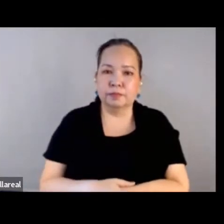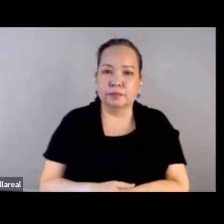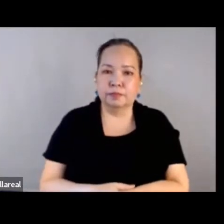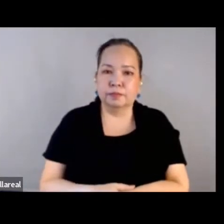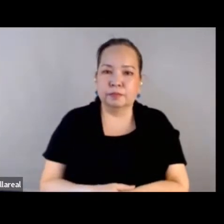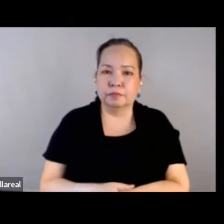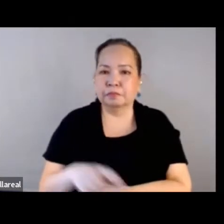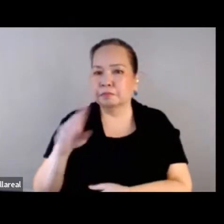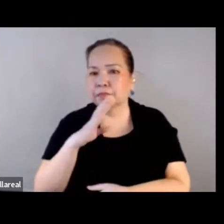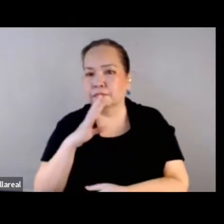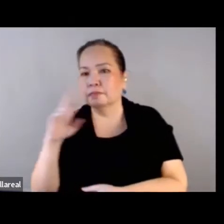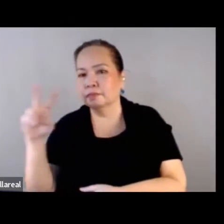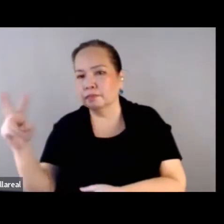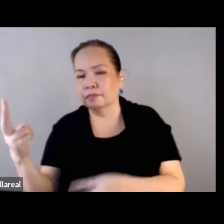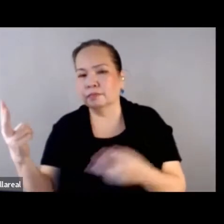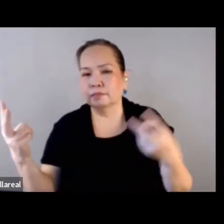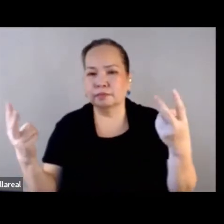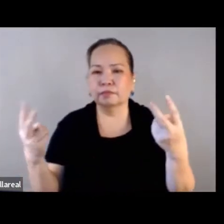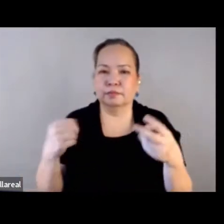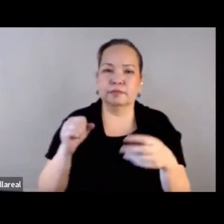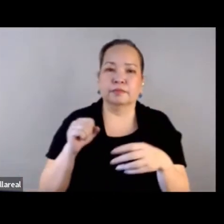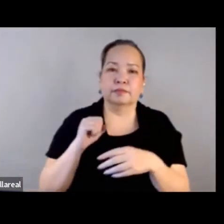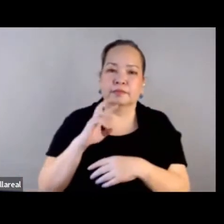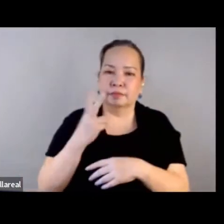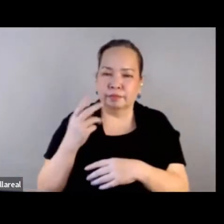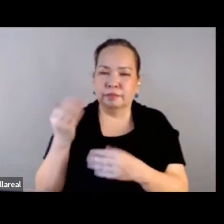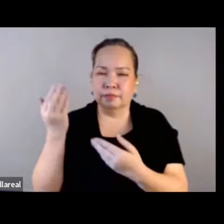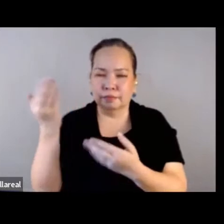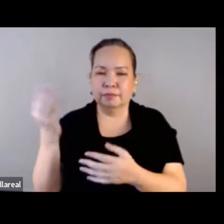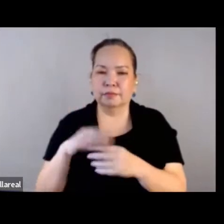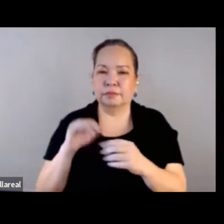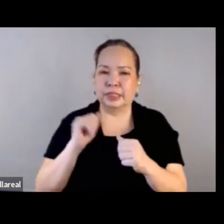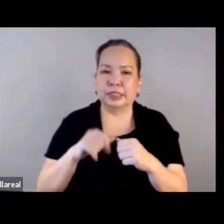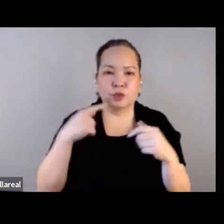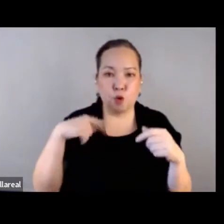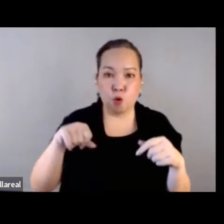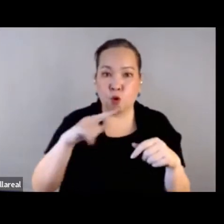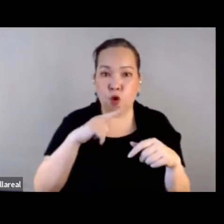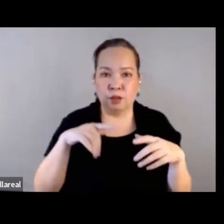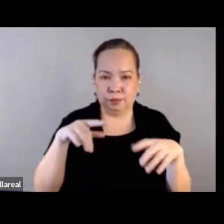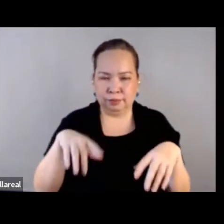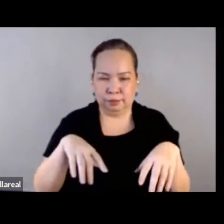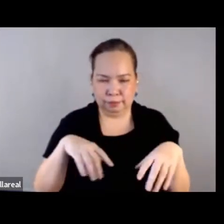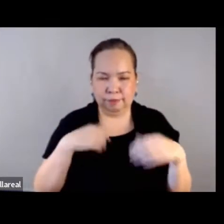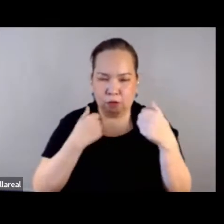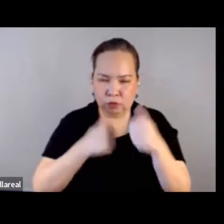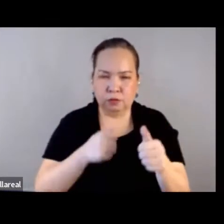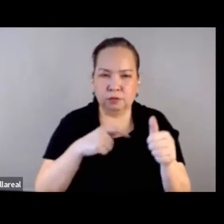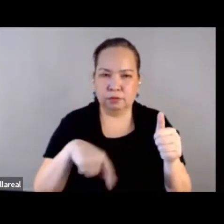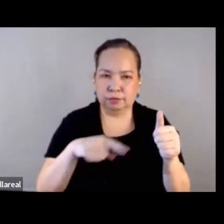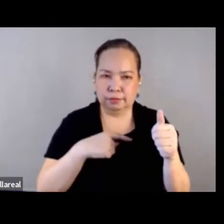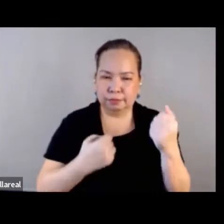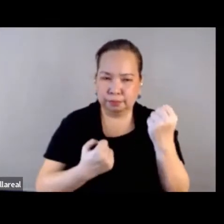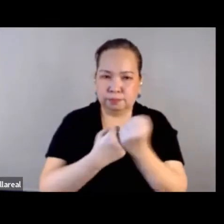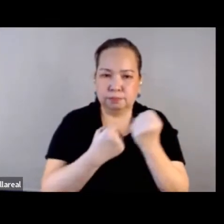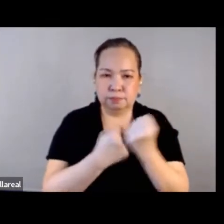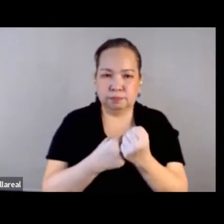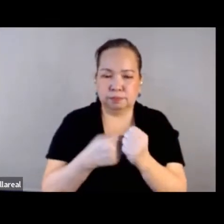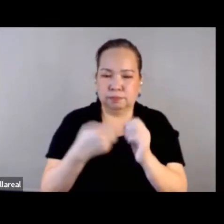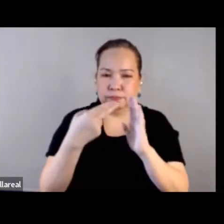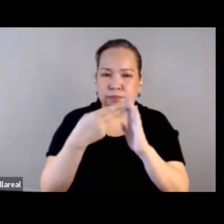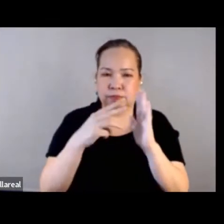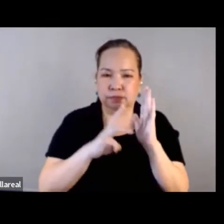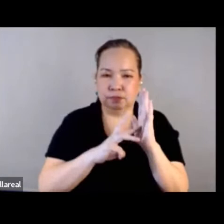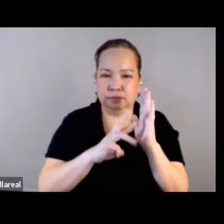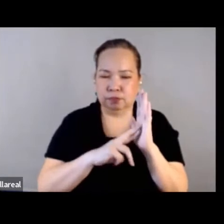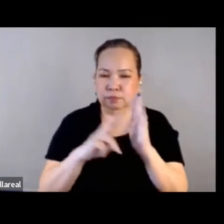Honorable Dale, that we adopt House Resolution Number 289 and duly